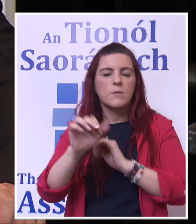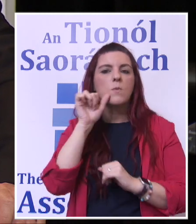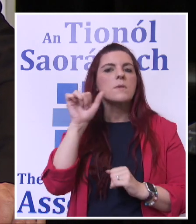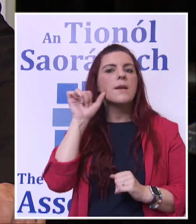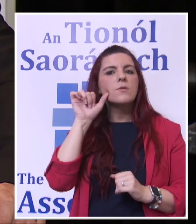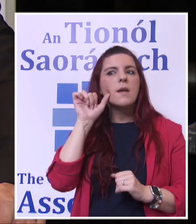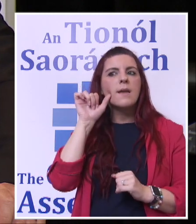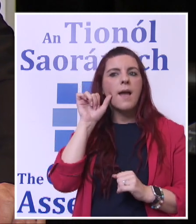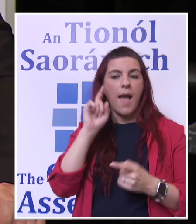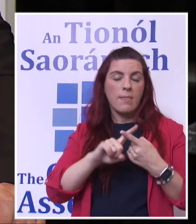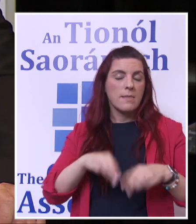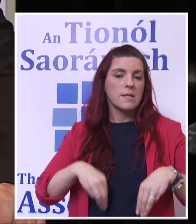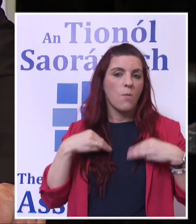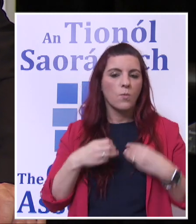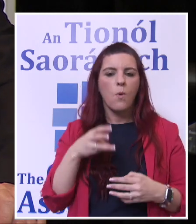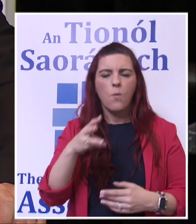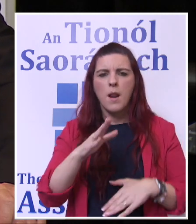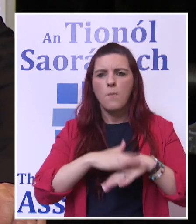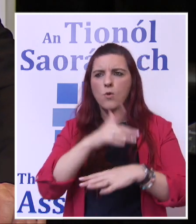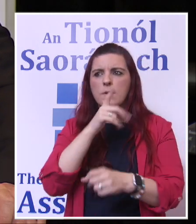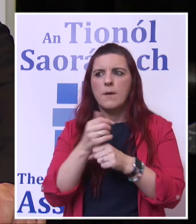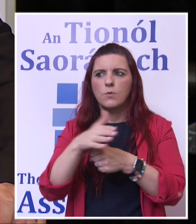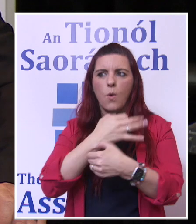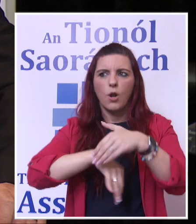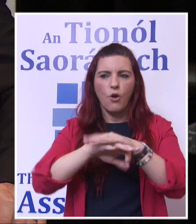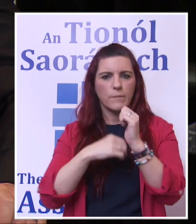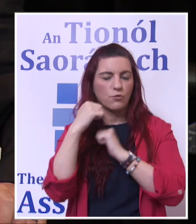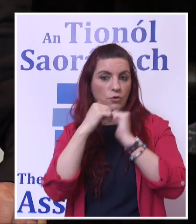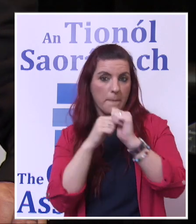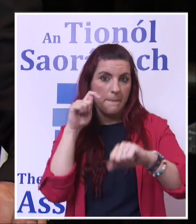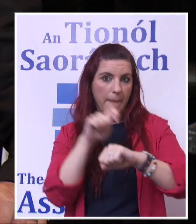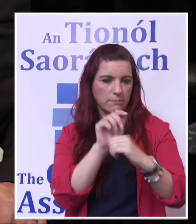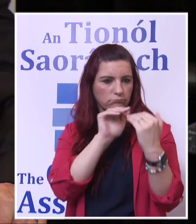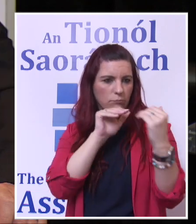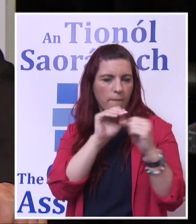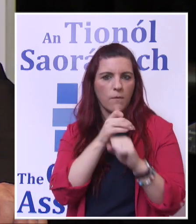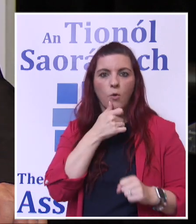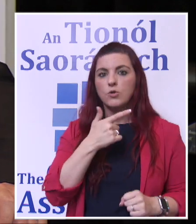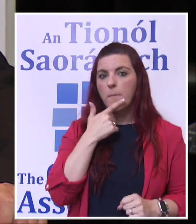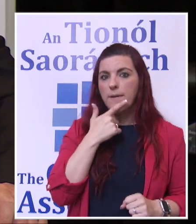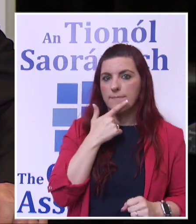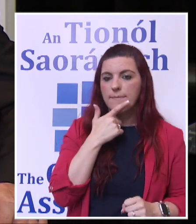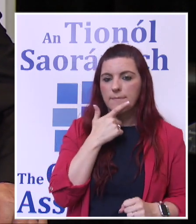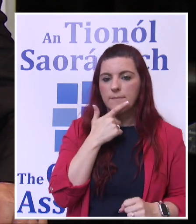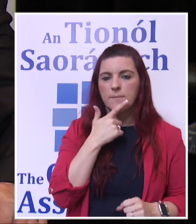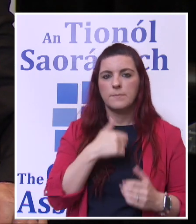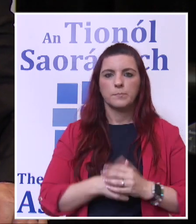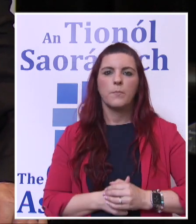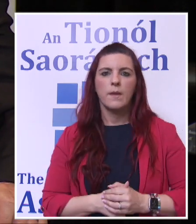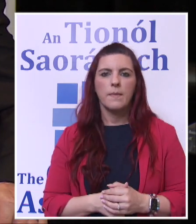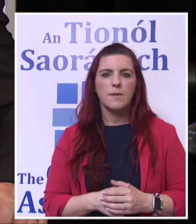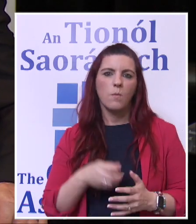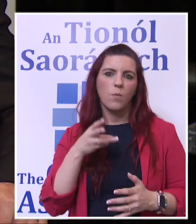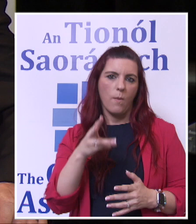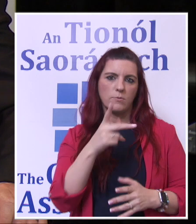afternoon, and again what happened this morning, will be on the local government structures that are best suited to Dublin, which will obviously support that directly elected